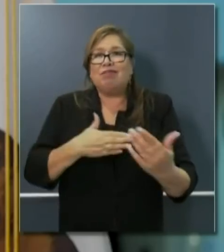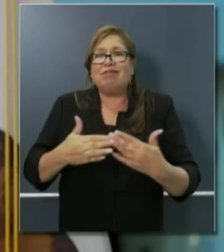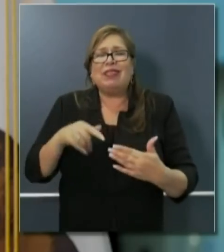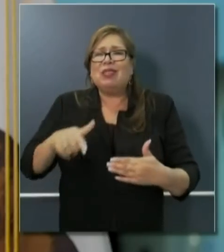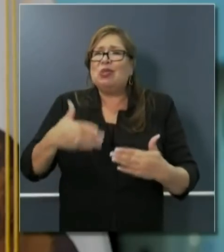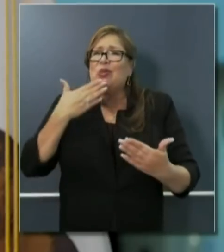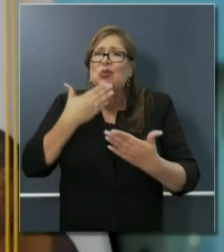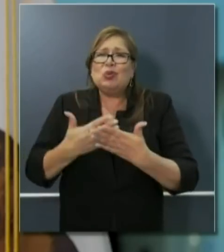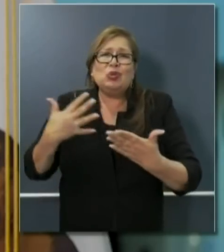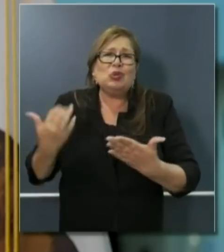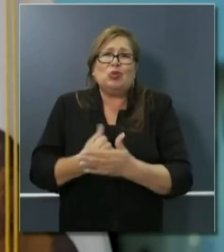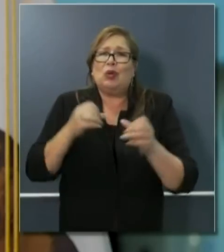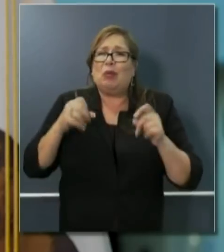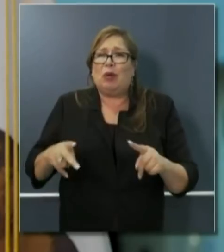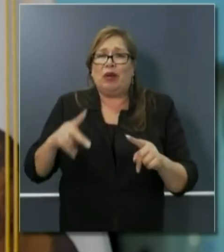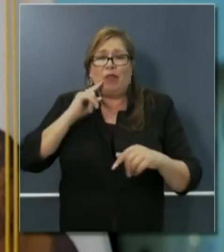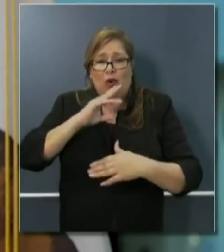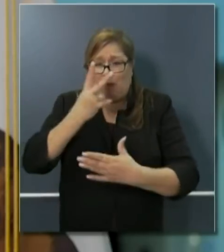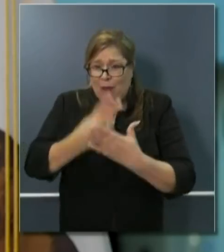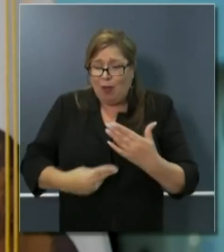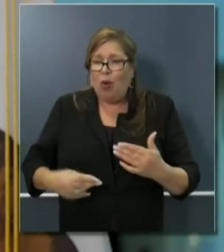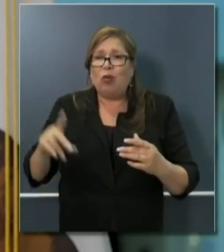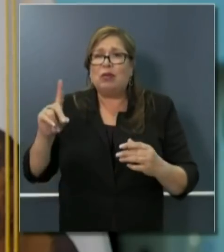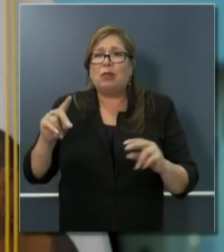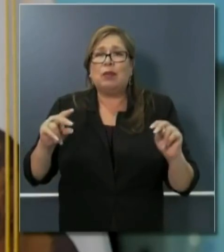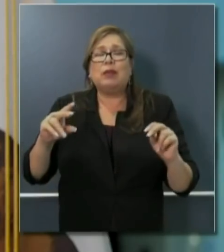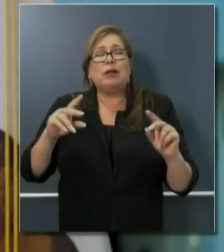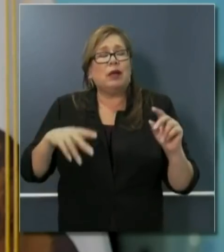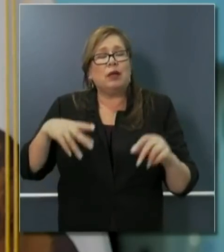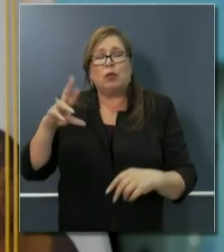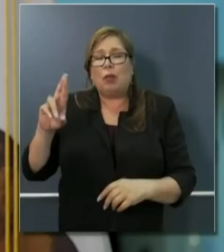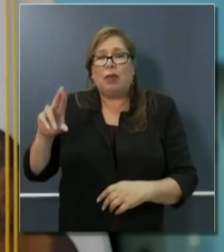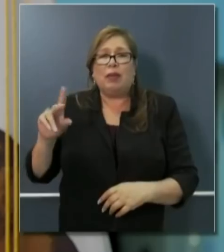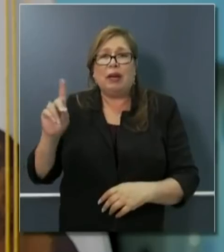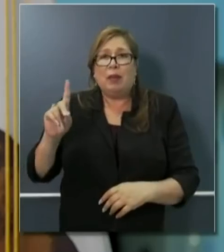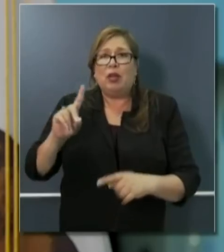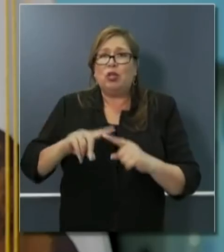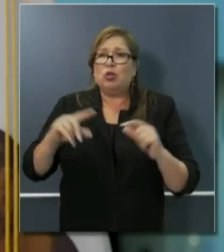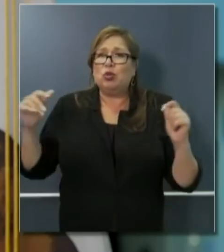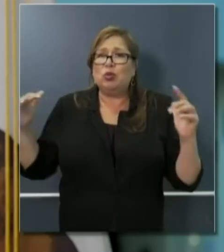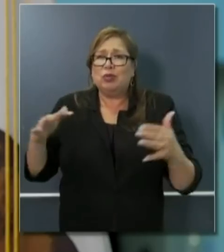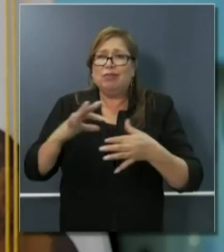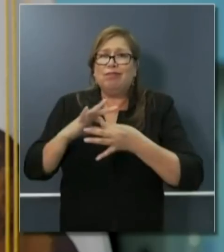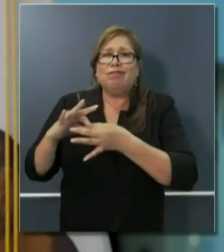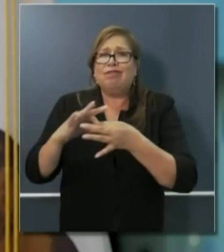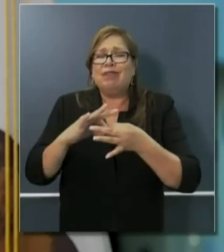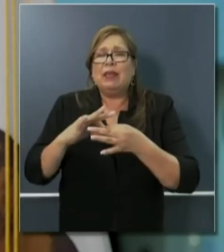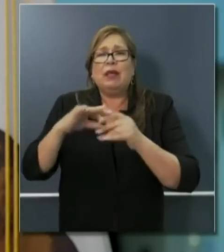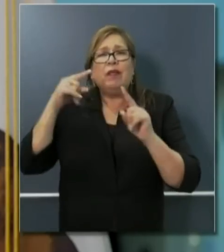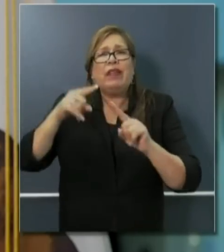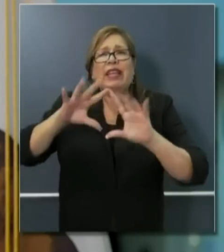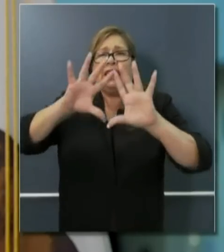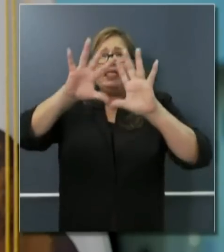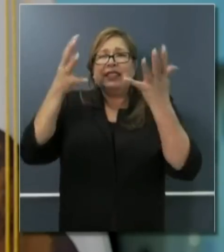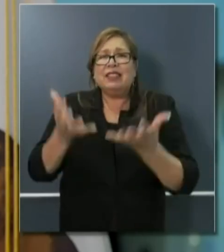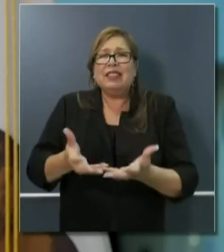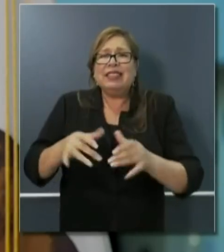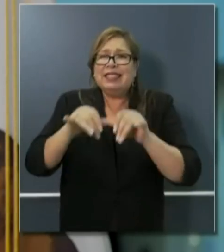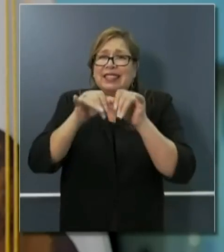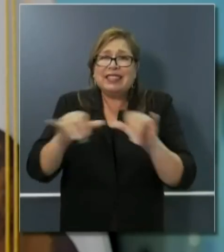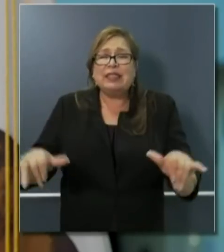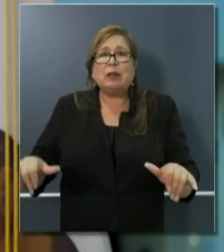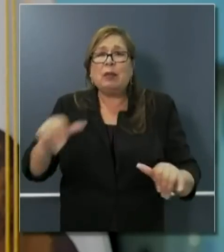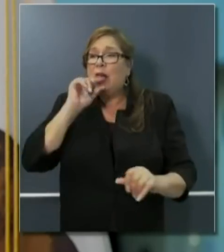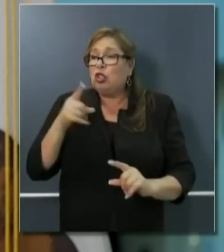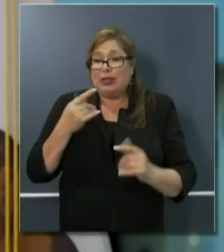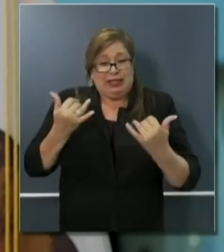both parties to come together and meet this moment and really start to think more systemically, not situationally, not just about getting out of this